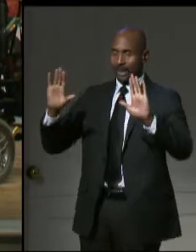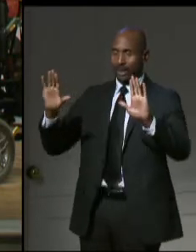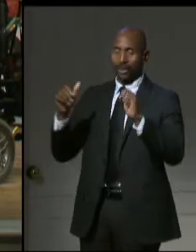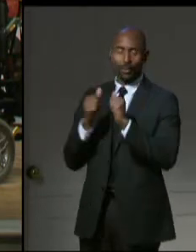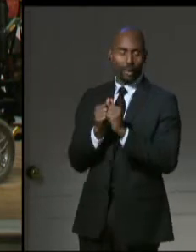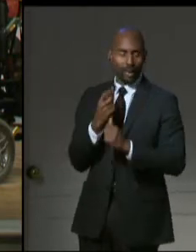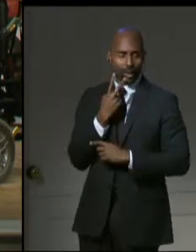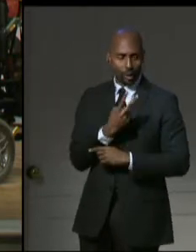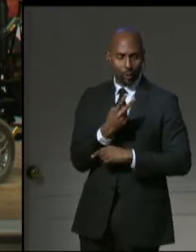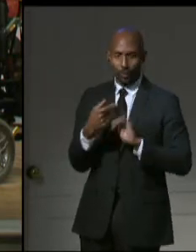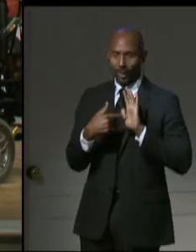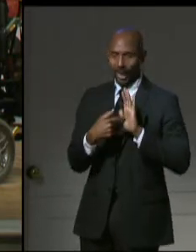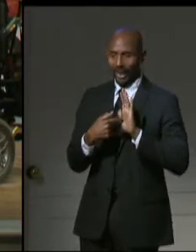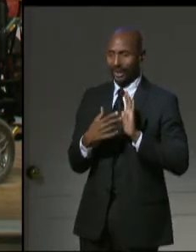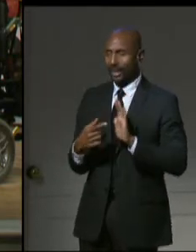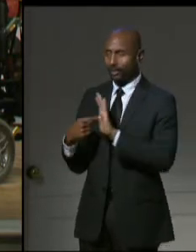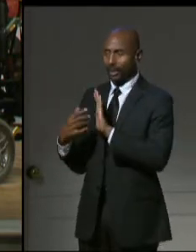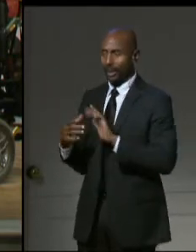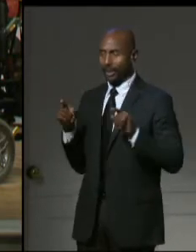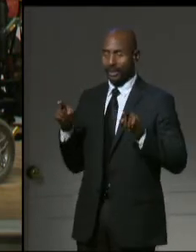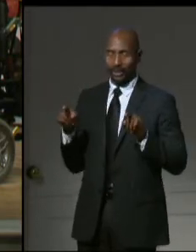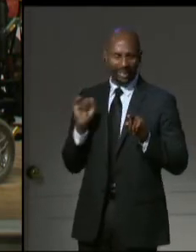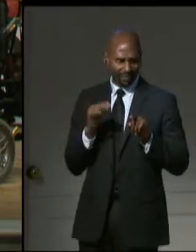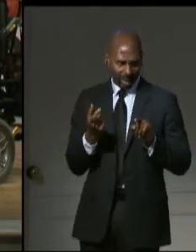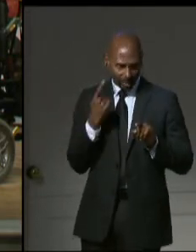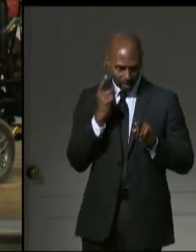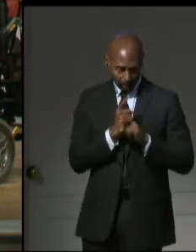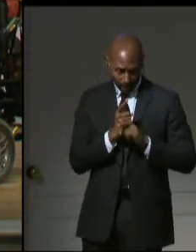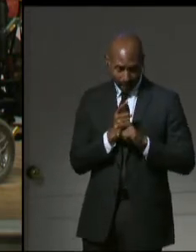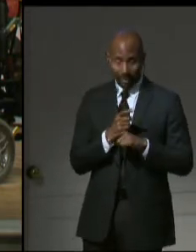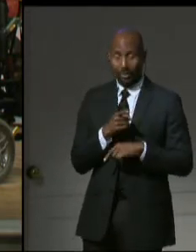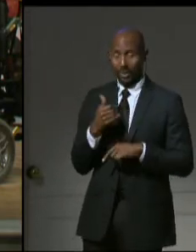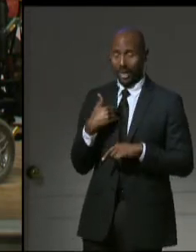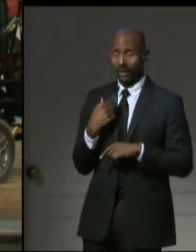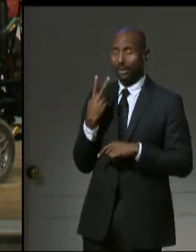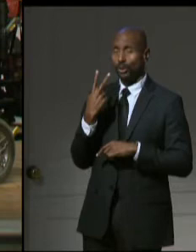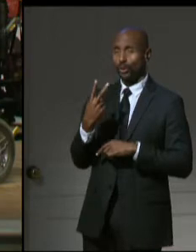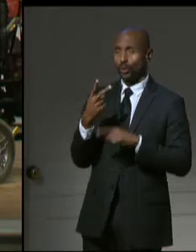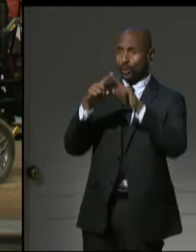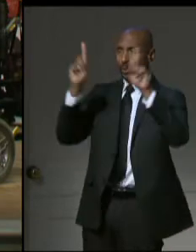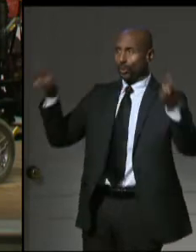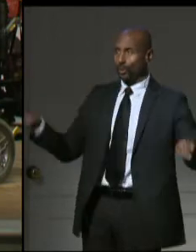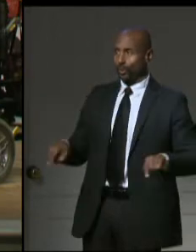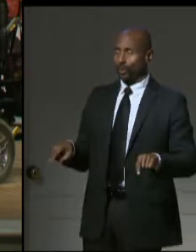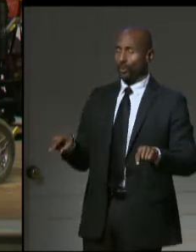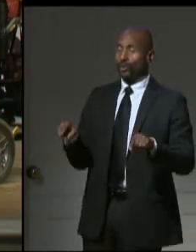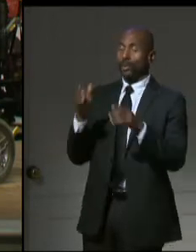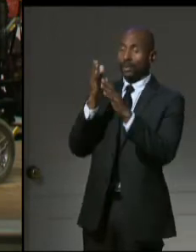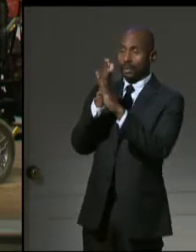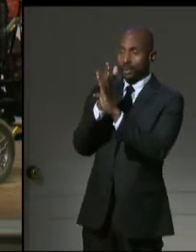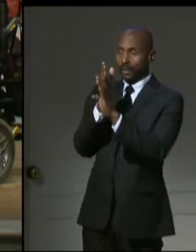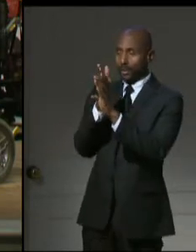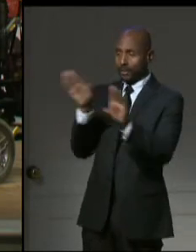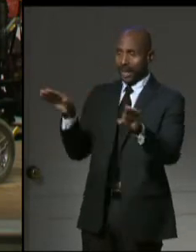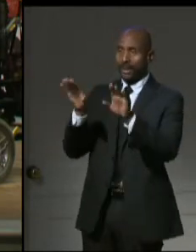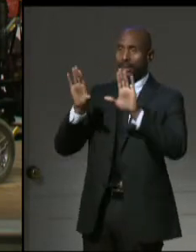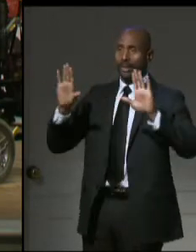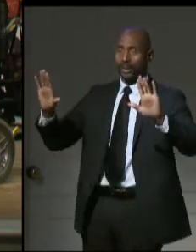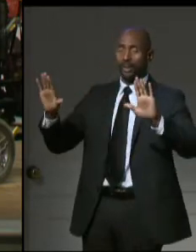with two exhibits. If I understood it correctly, there are two split screen with two different